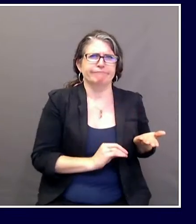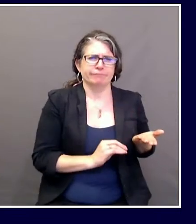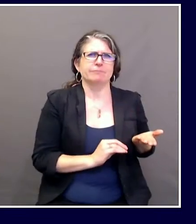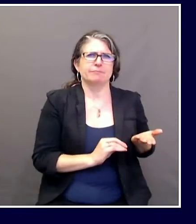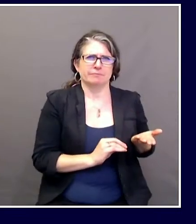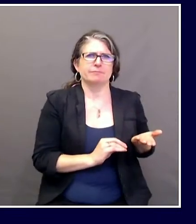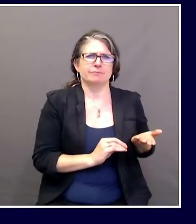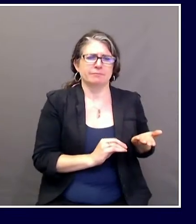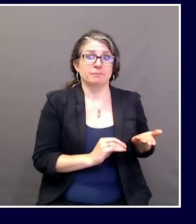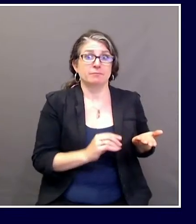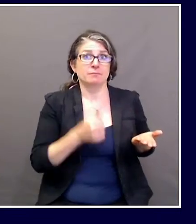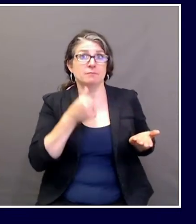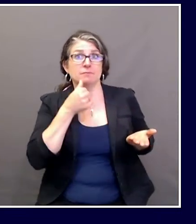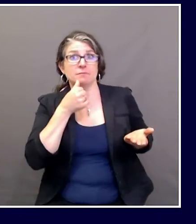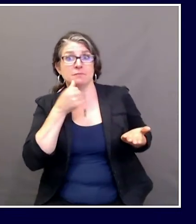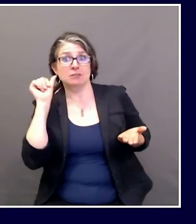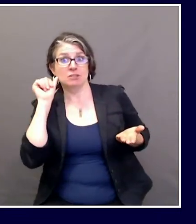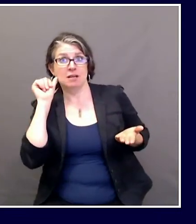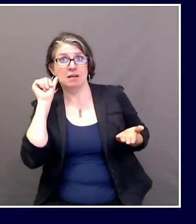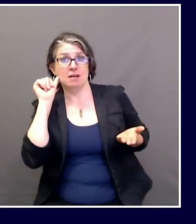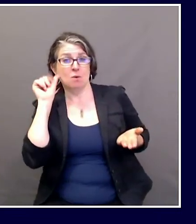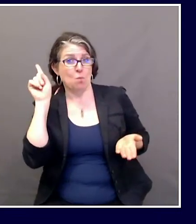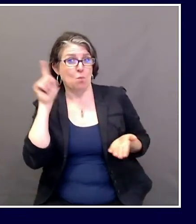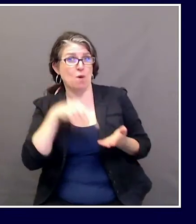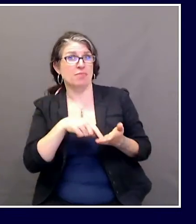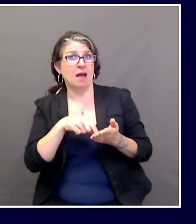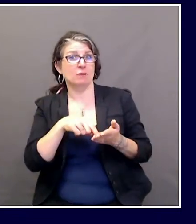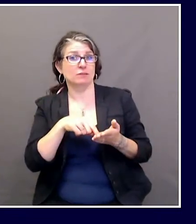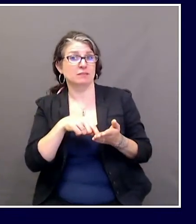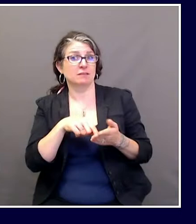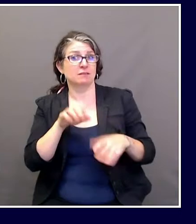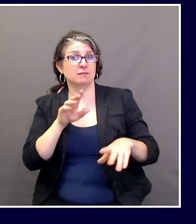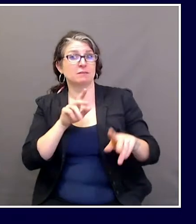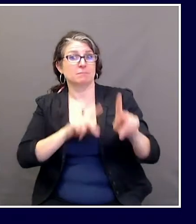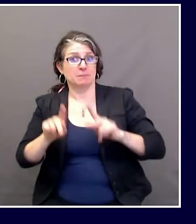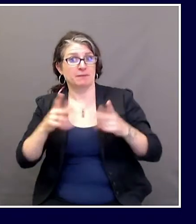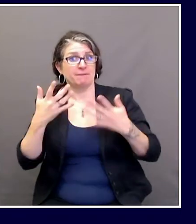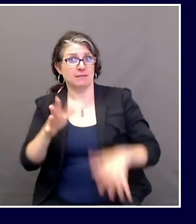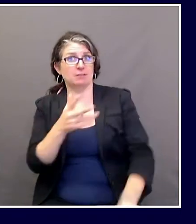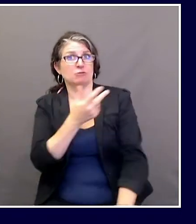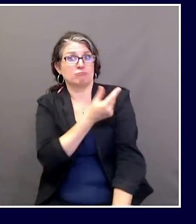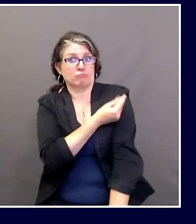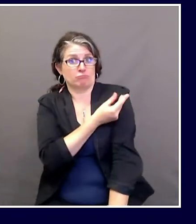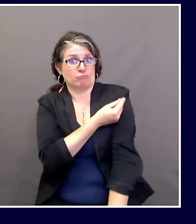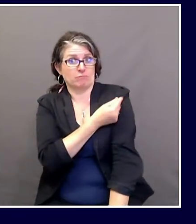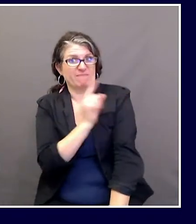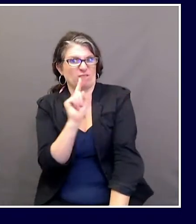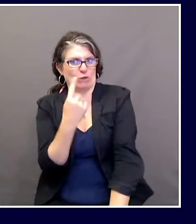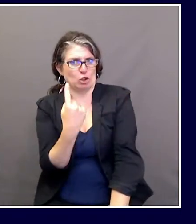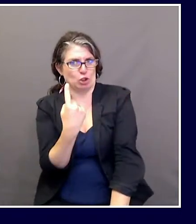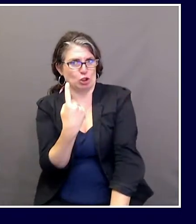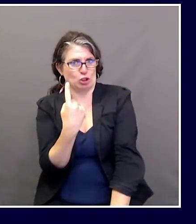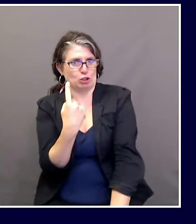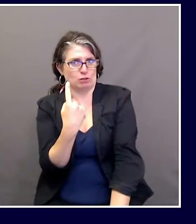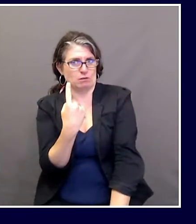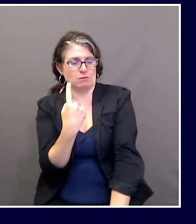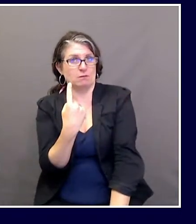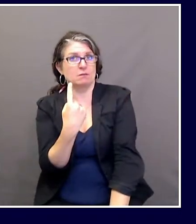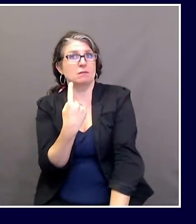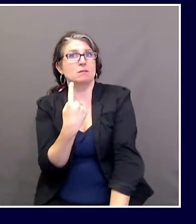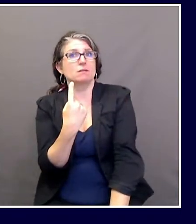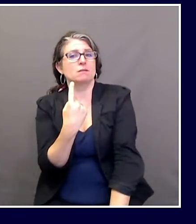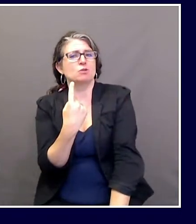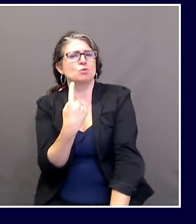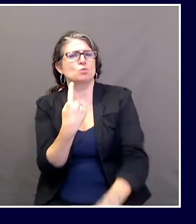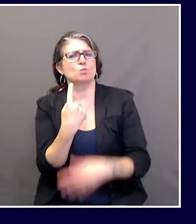or that's what you reported. You know, whether that's exactly correct or not. I would be interested to know who that's not